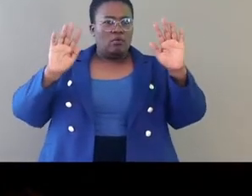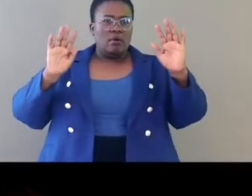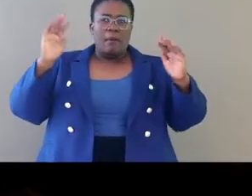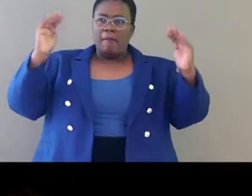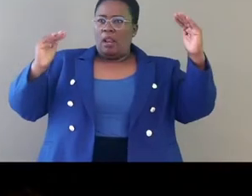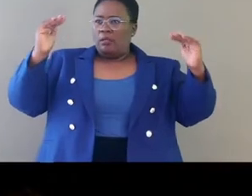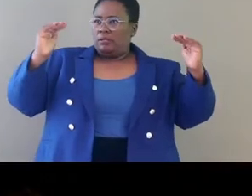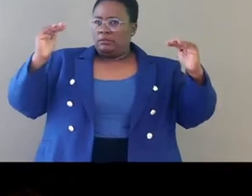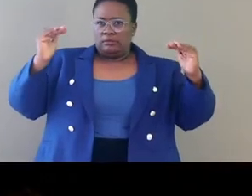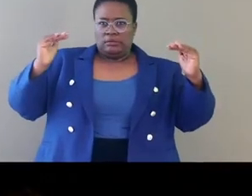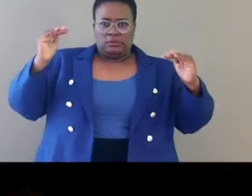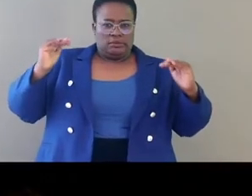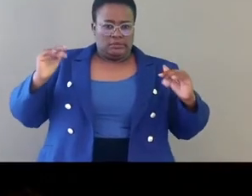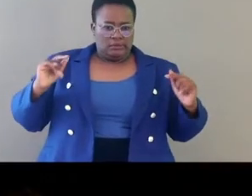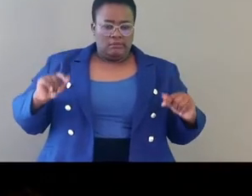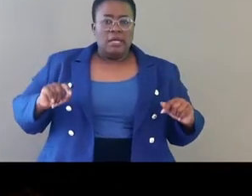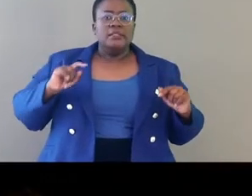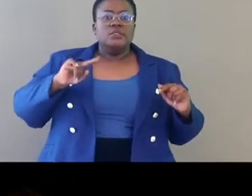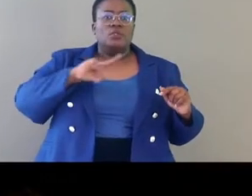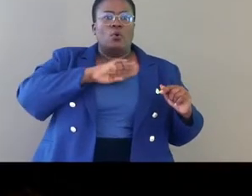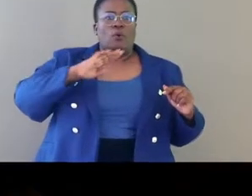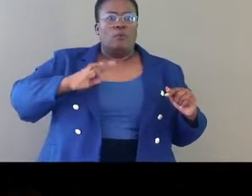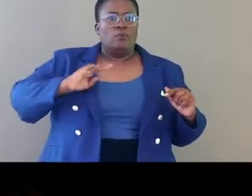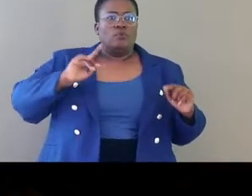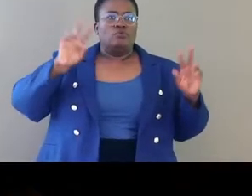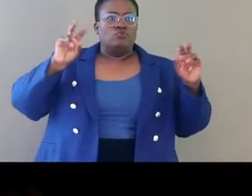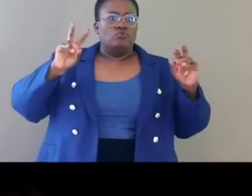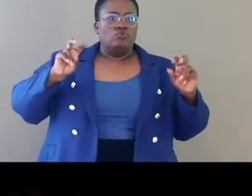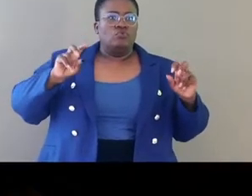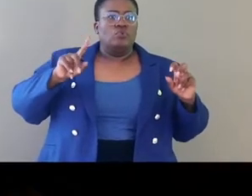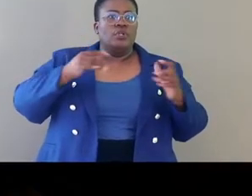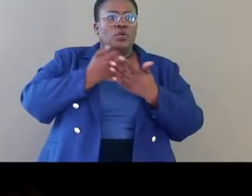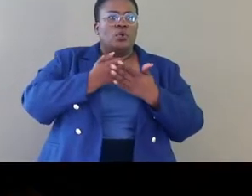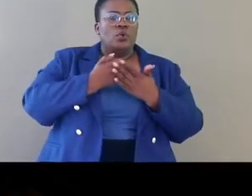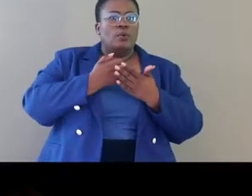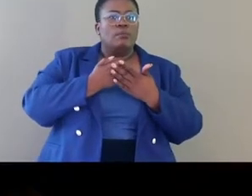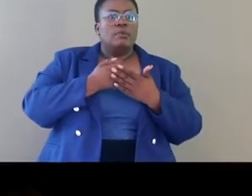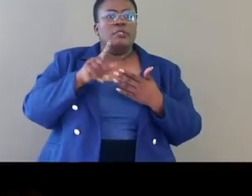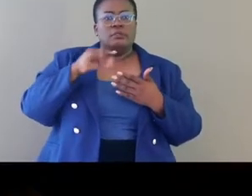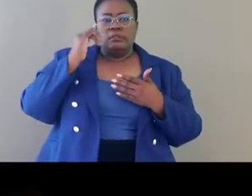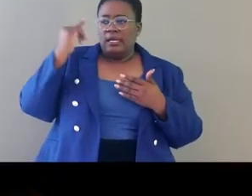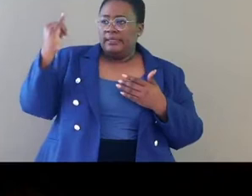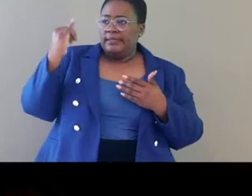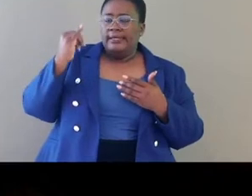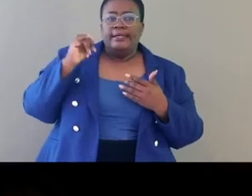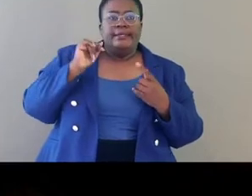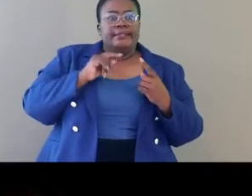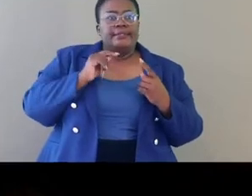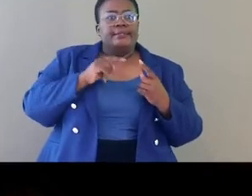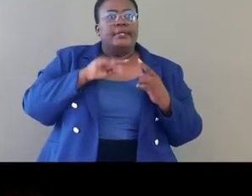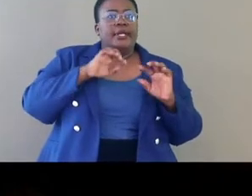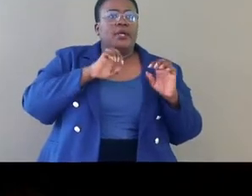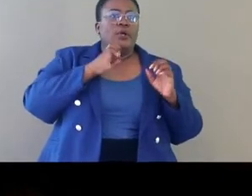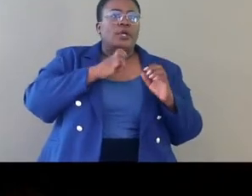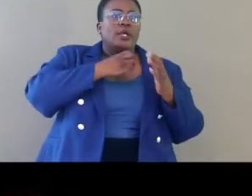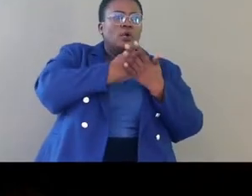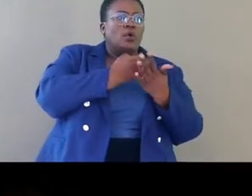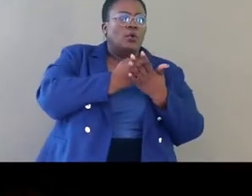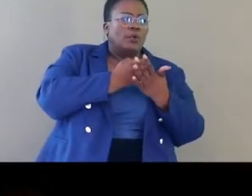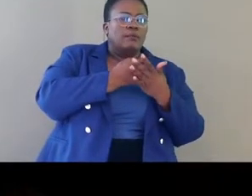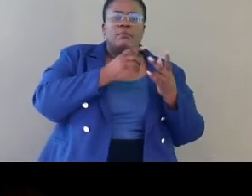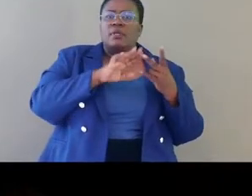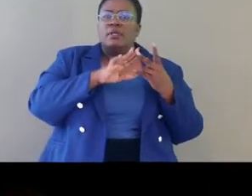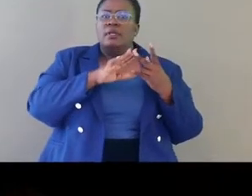outcomes and so the broad issue in economics actually has been this idea that economic policy or fiscal